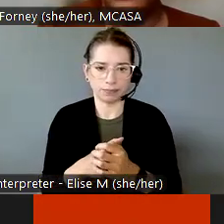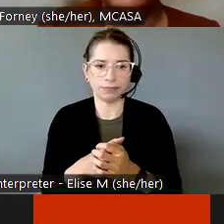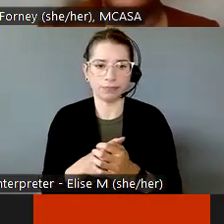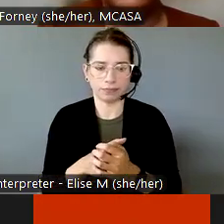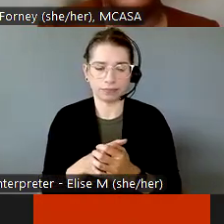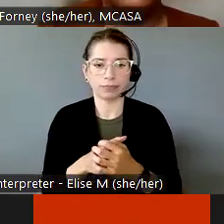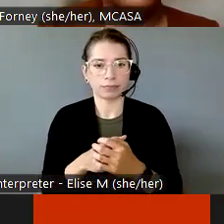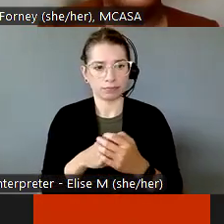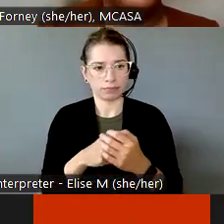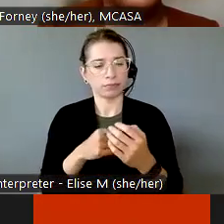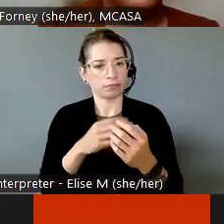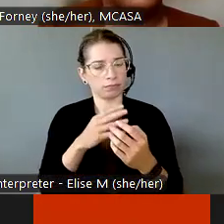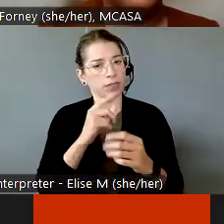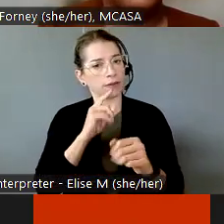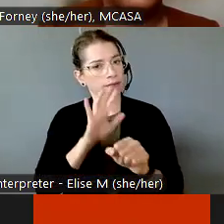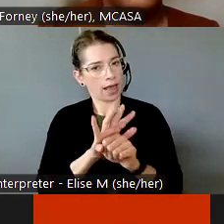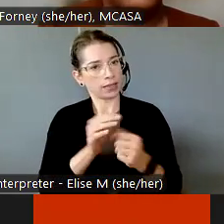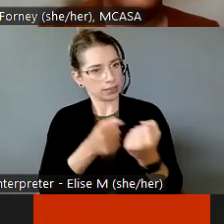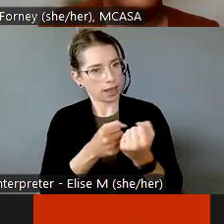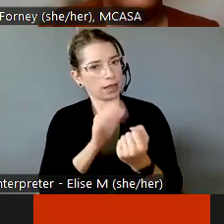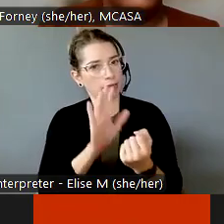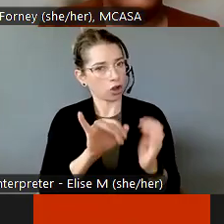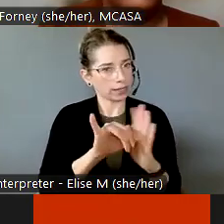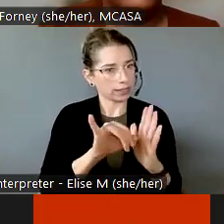Validating their identity and their experience.